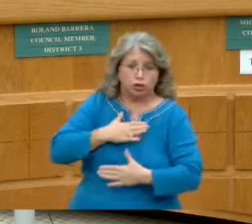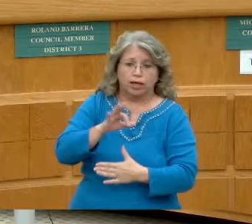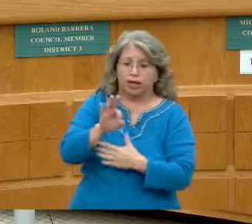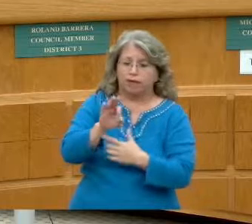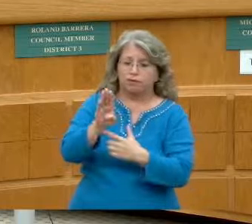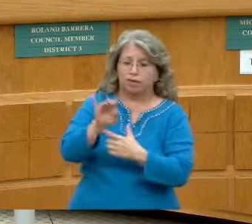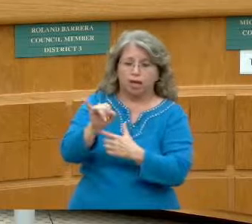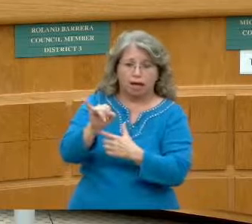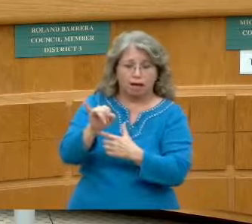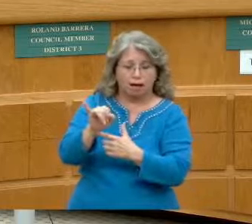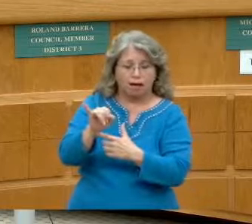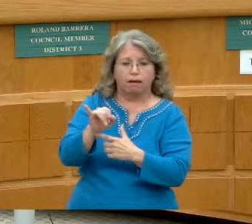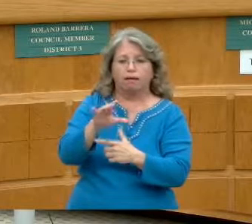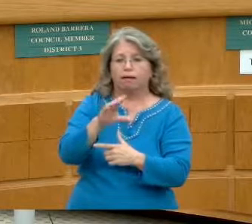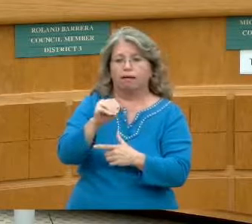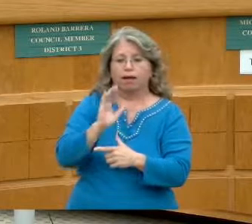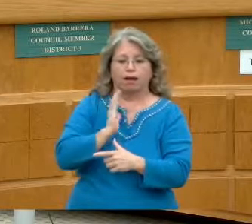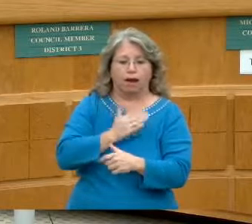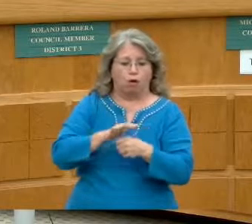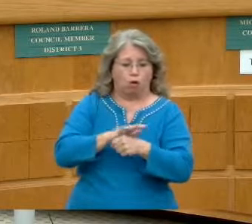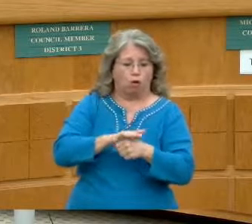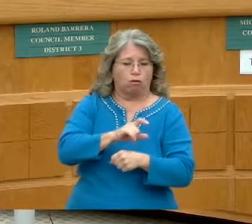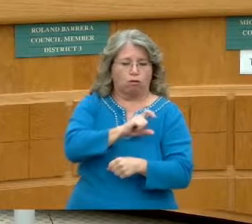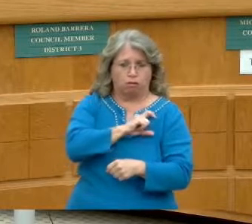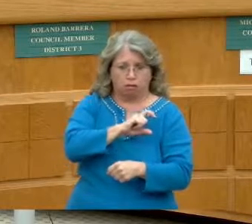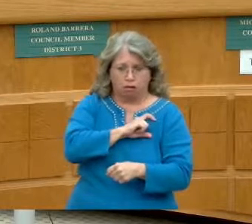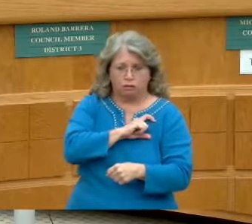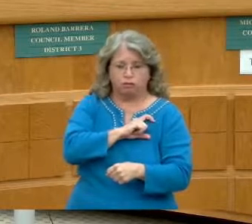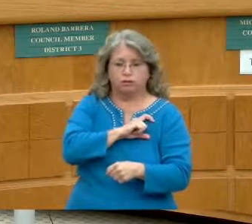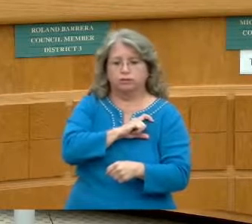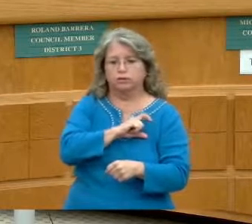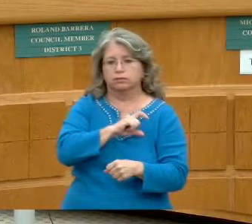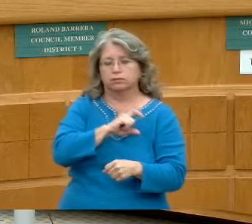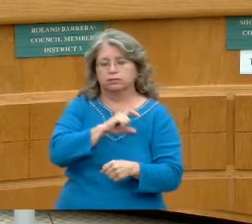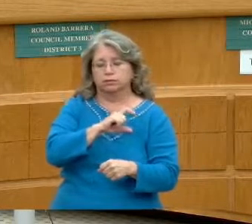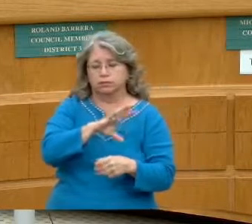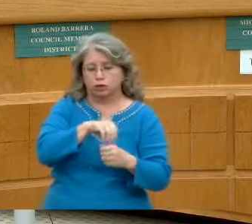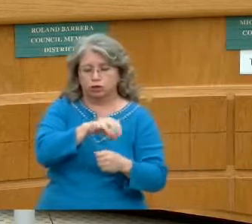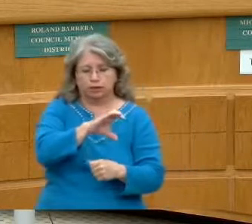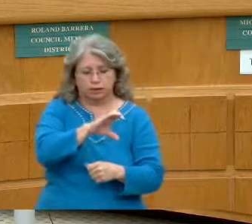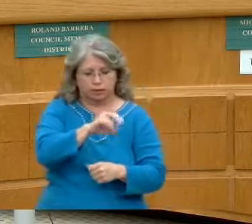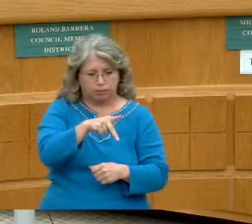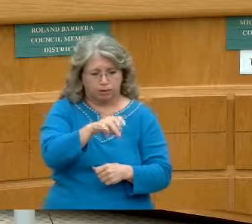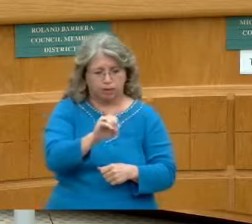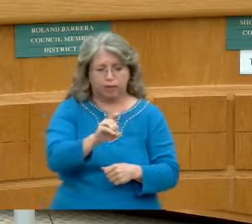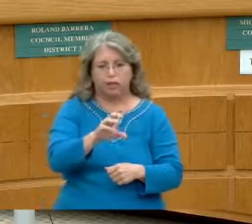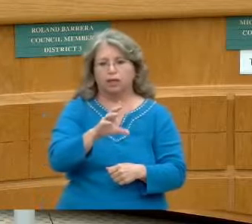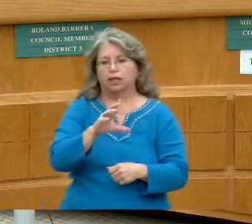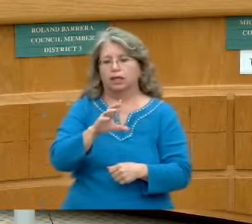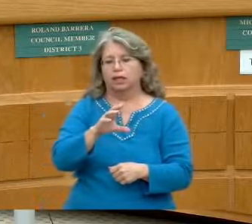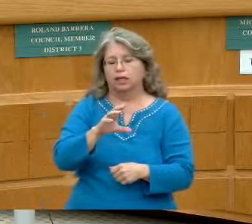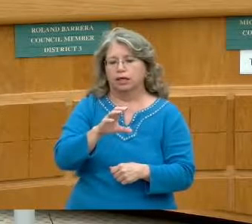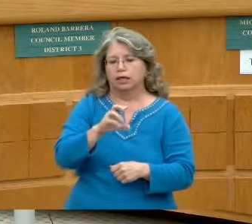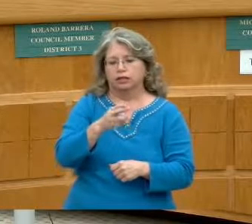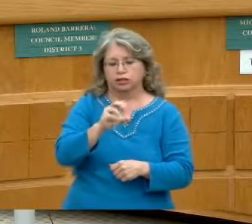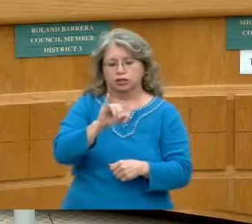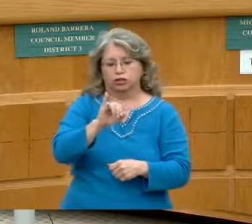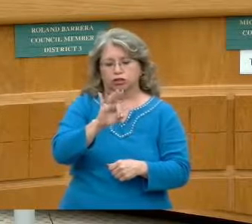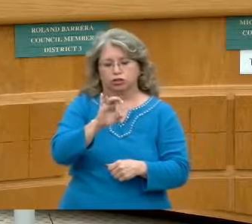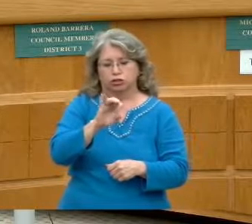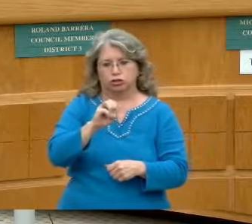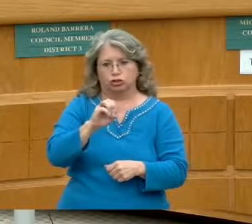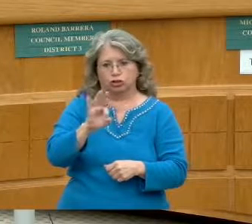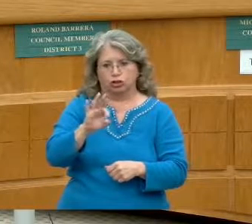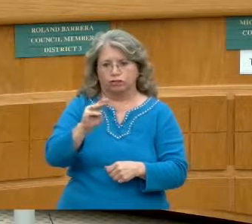support employees, as well as our own law enforcement partners, including the Corpus Christi Police Department Chief Merkel, who continue